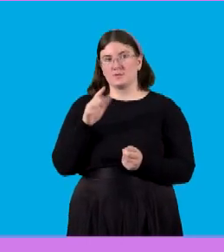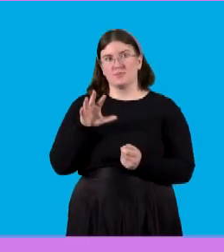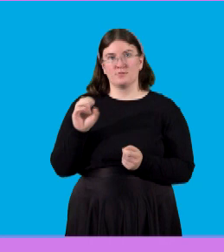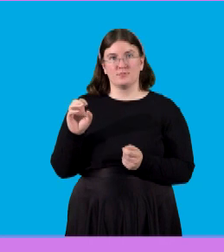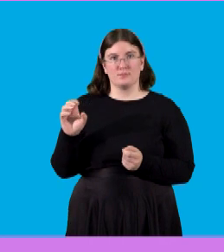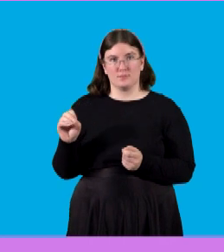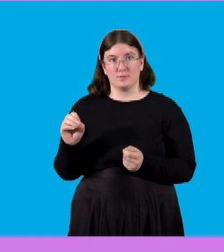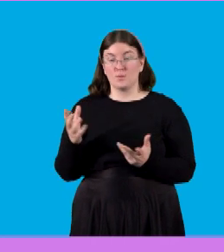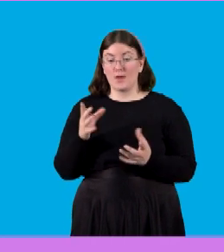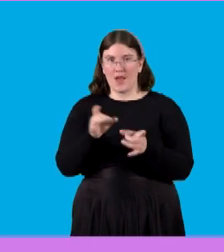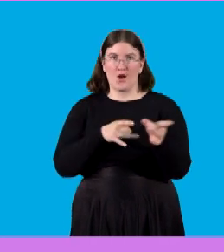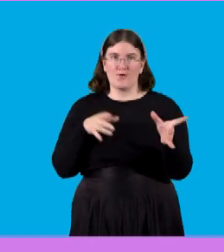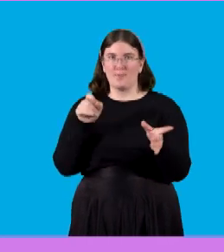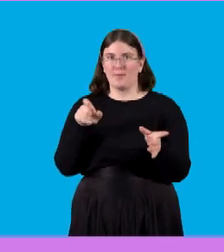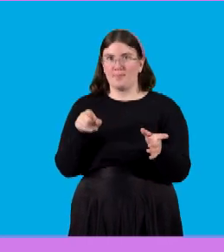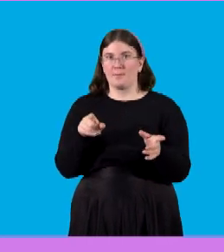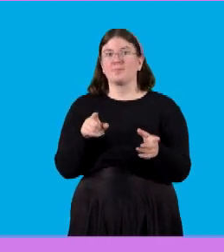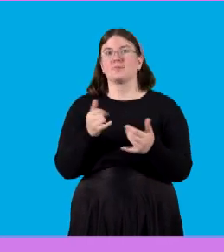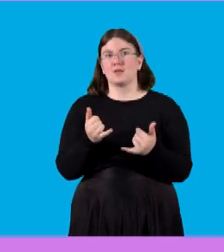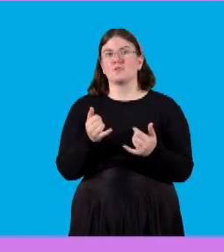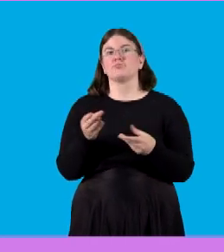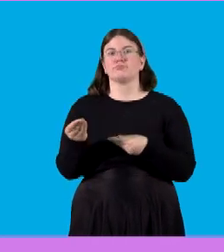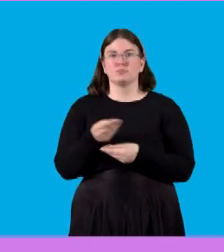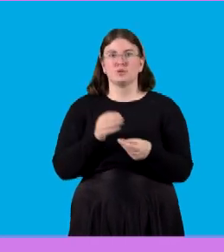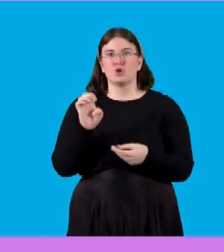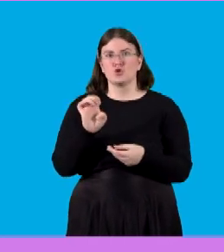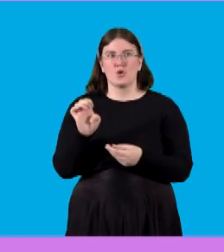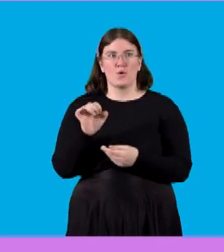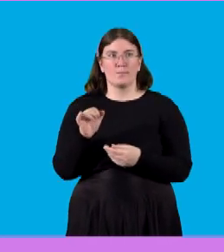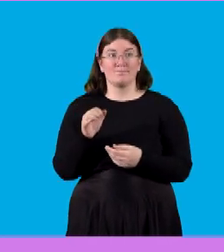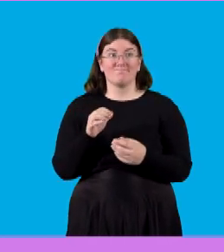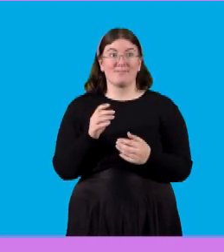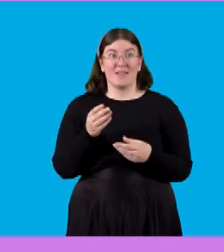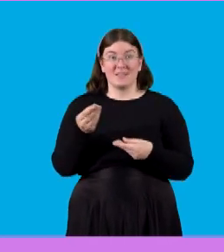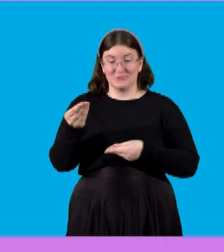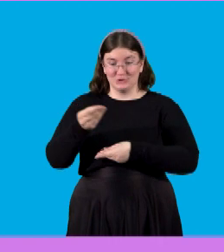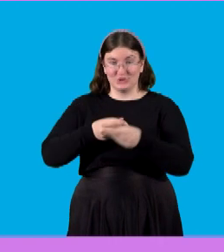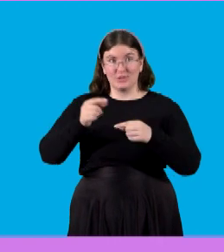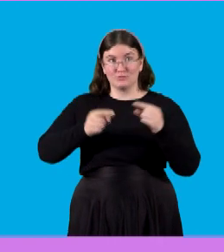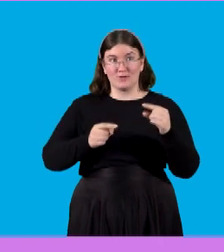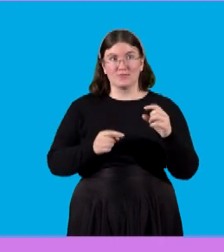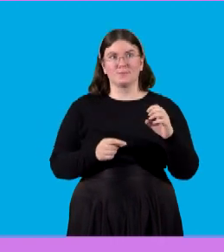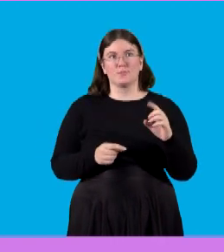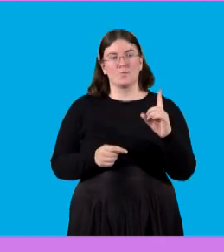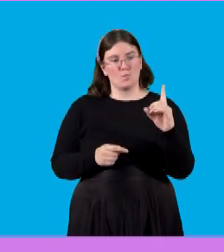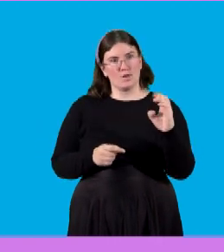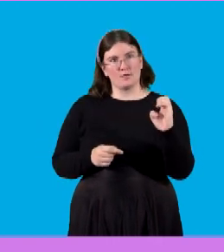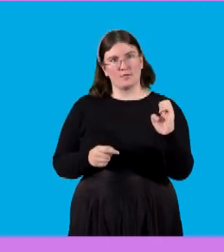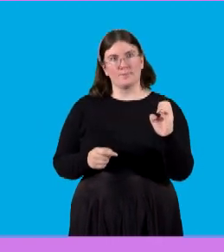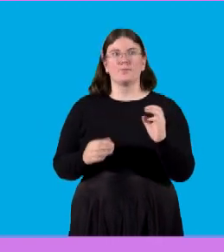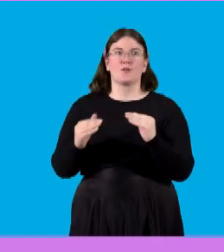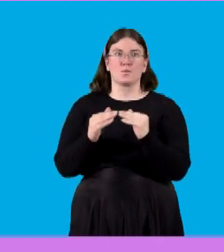to 19 rand and 89 cents. Okay, so if you look at this, we can see that the euro is much stronger than